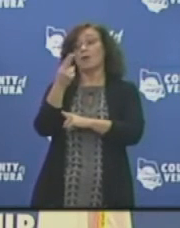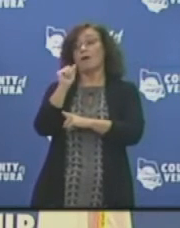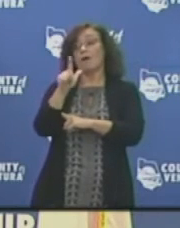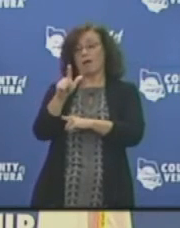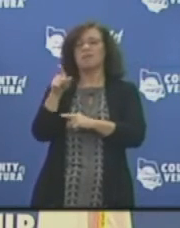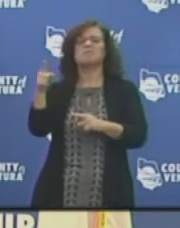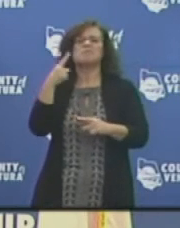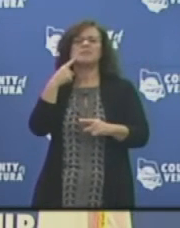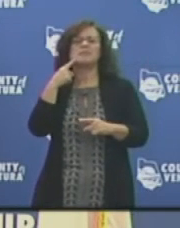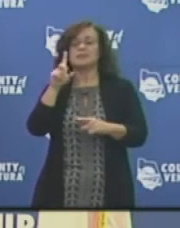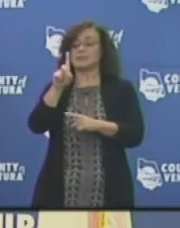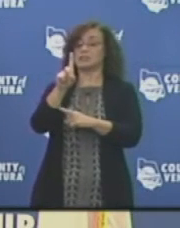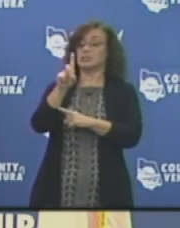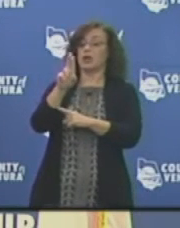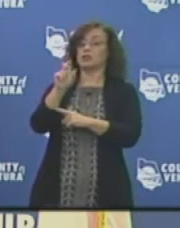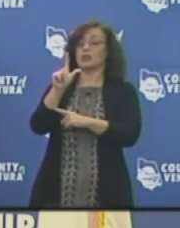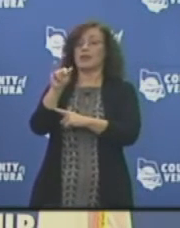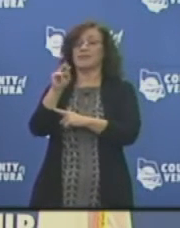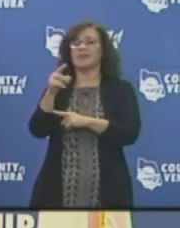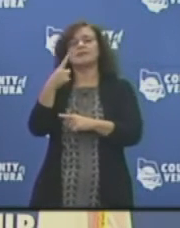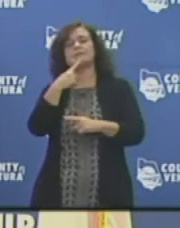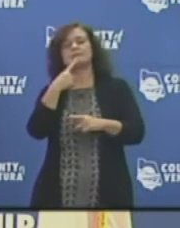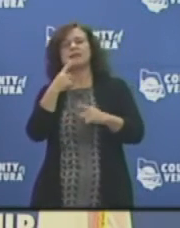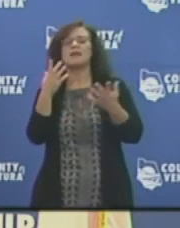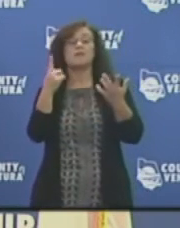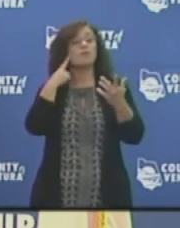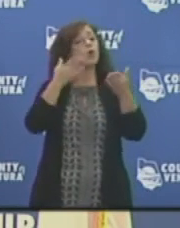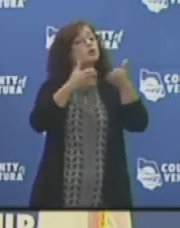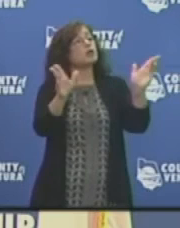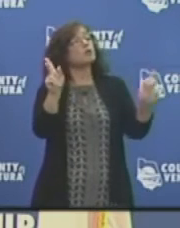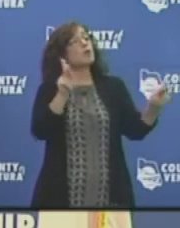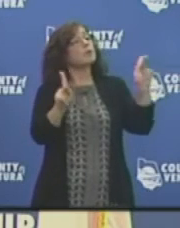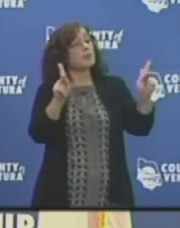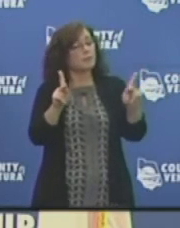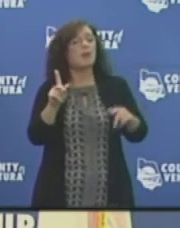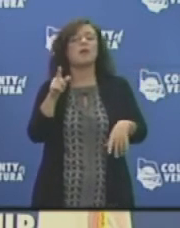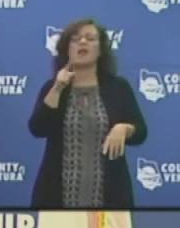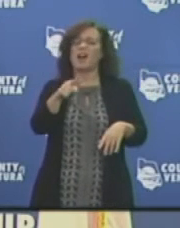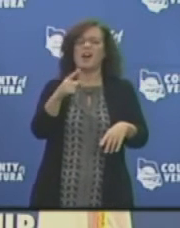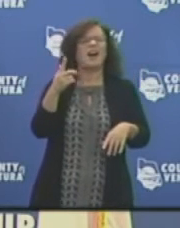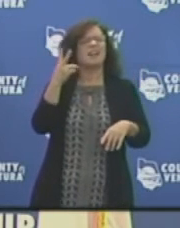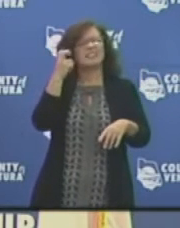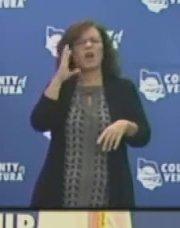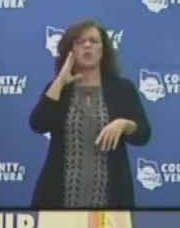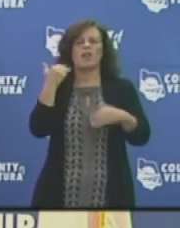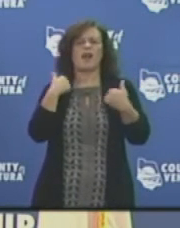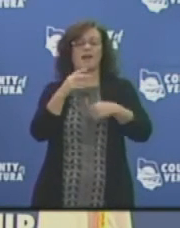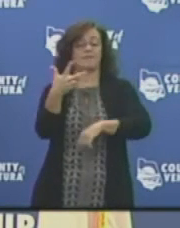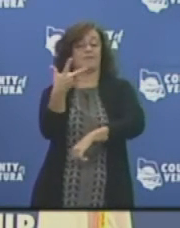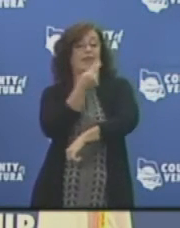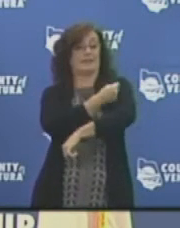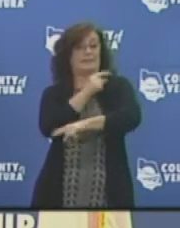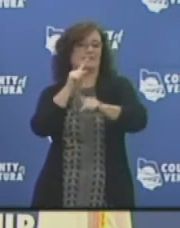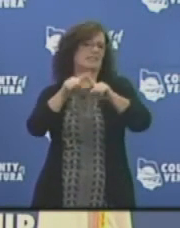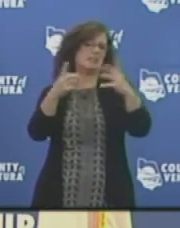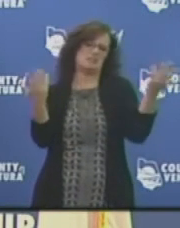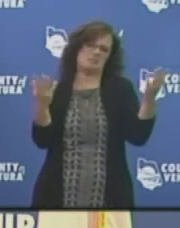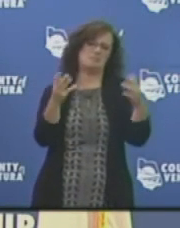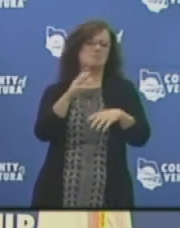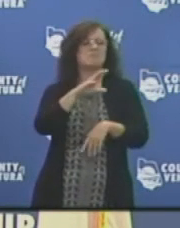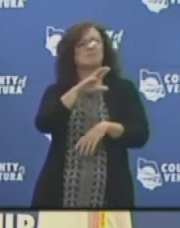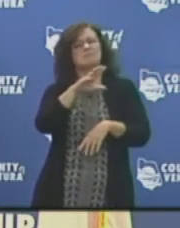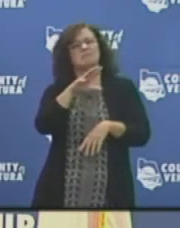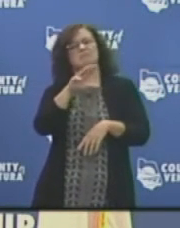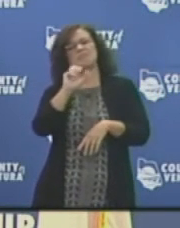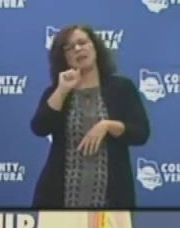vaccines will probably not be available till mid-next year. When it's my turn, I will certainly roll up my sleeve and take